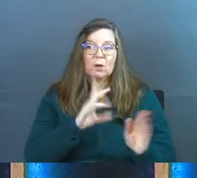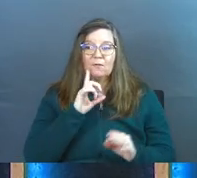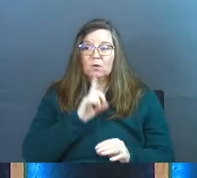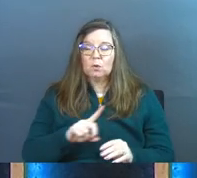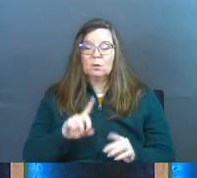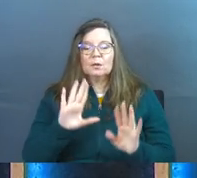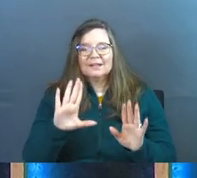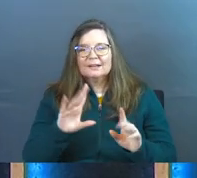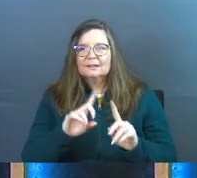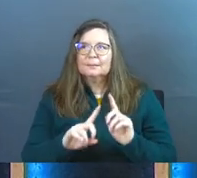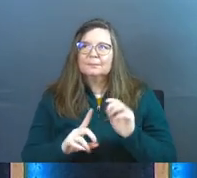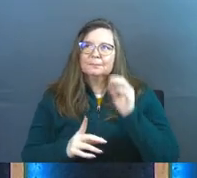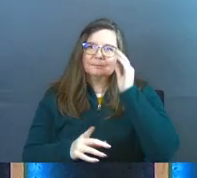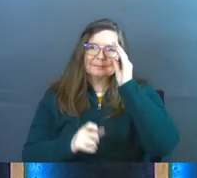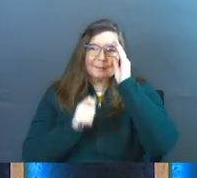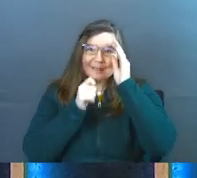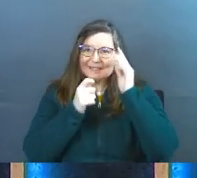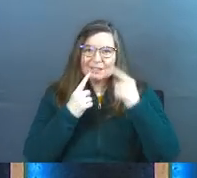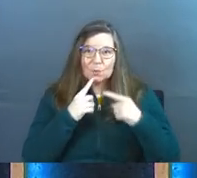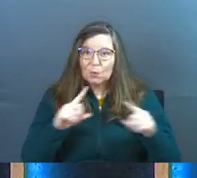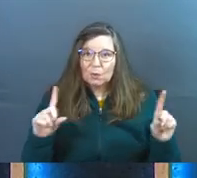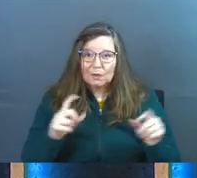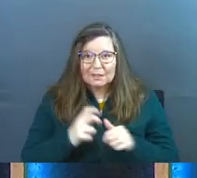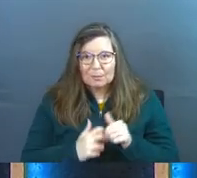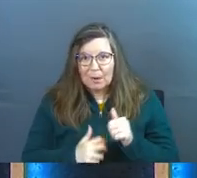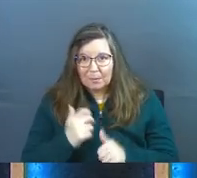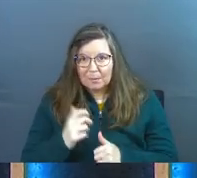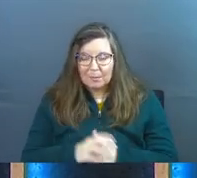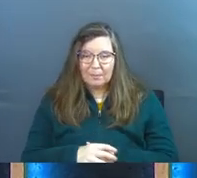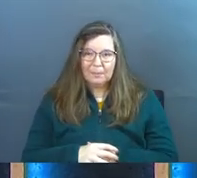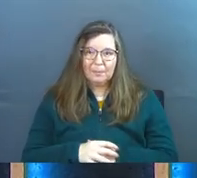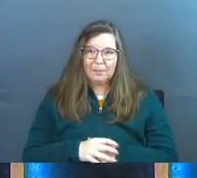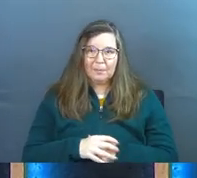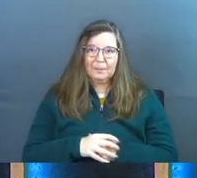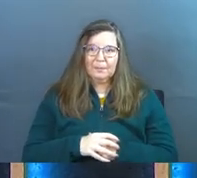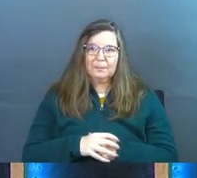for you. Here's just, it just doesn't work is the problem.